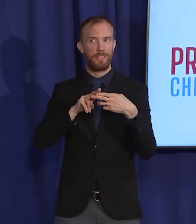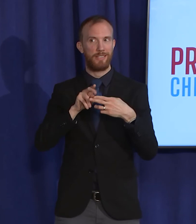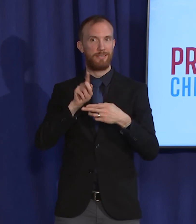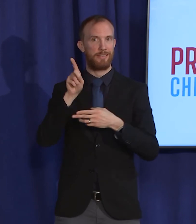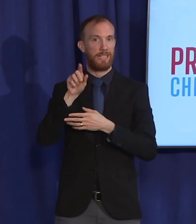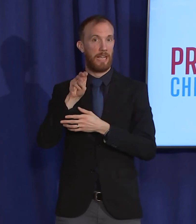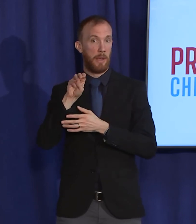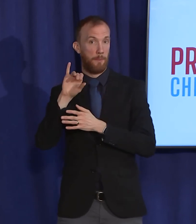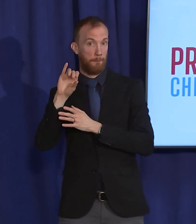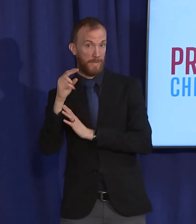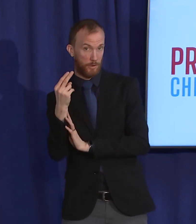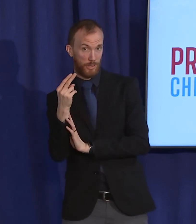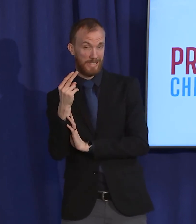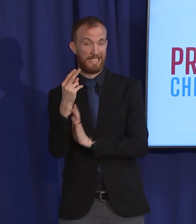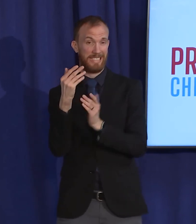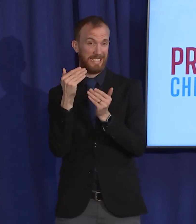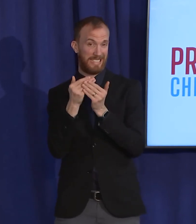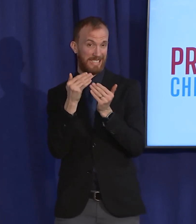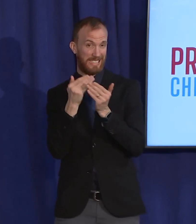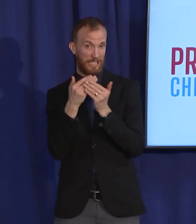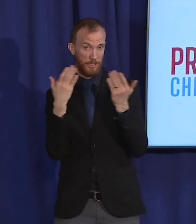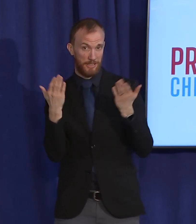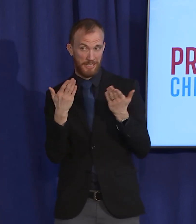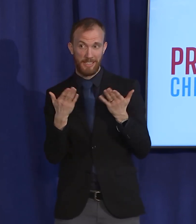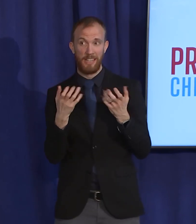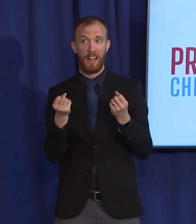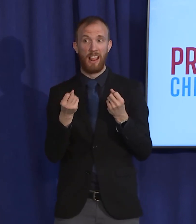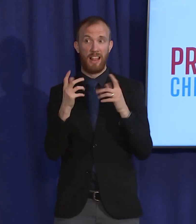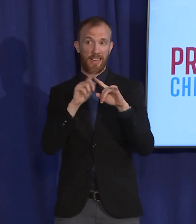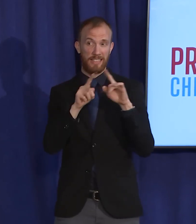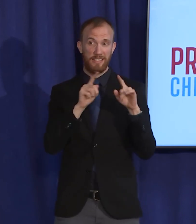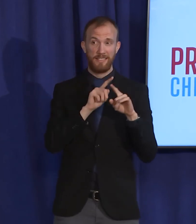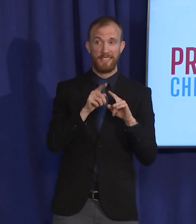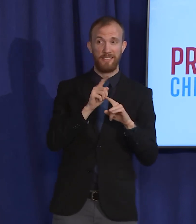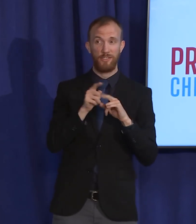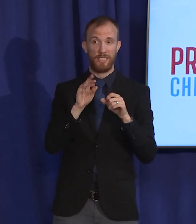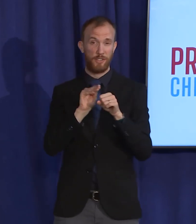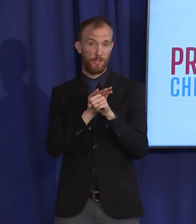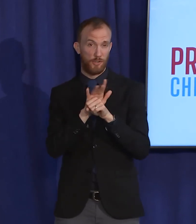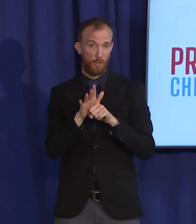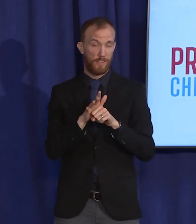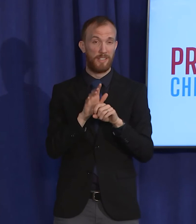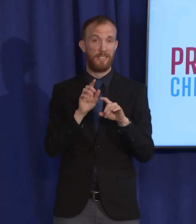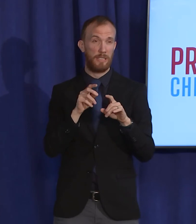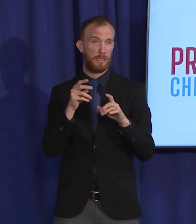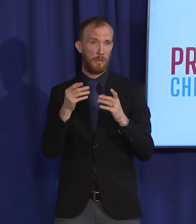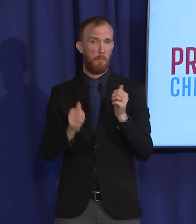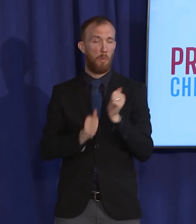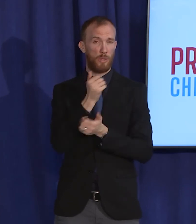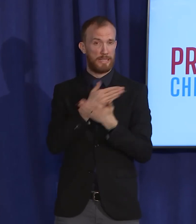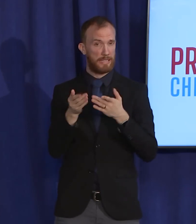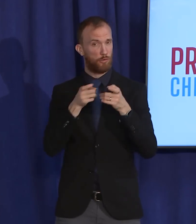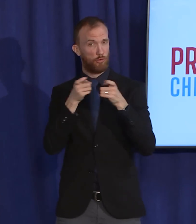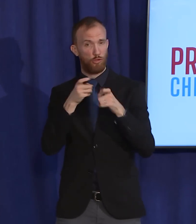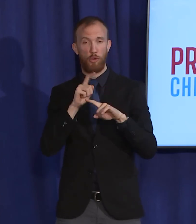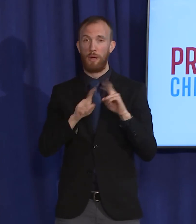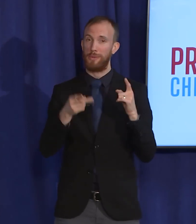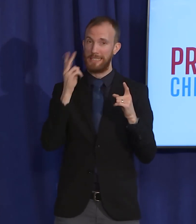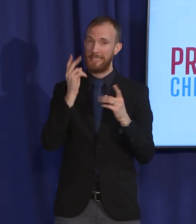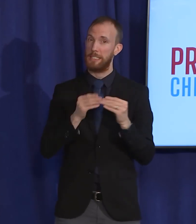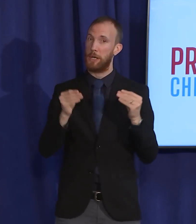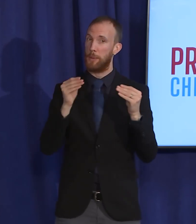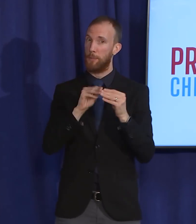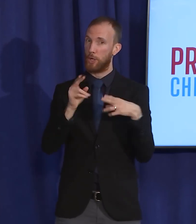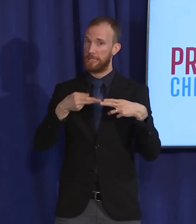is very near us, has had a lot of variants. Things are broadly in control, but they've had real increases. And this is where,